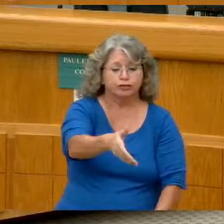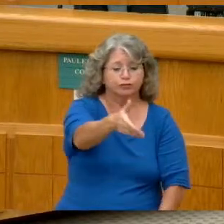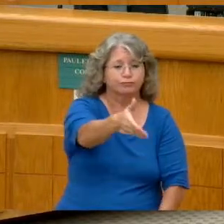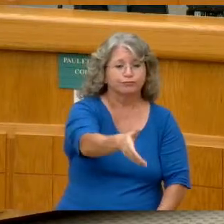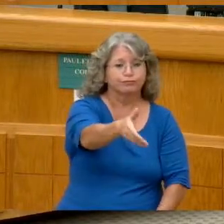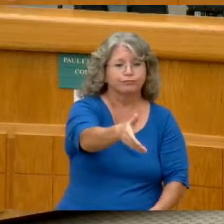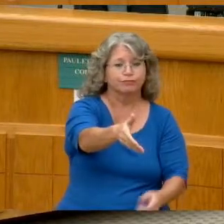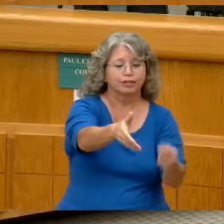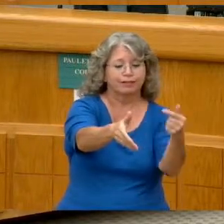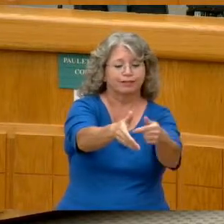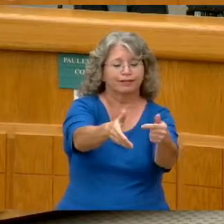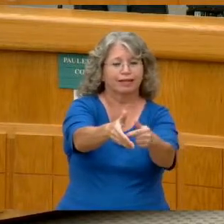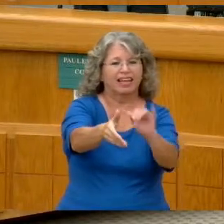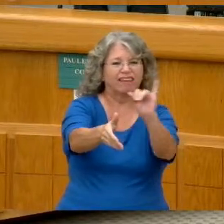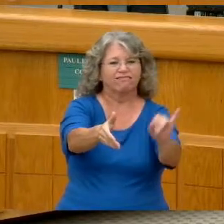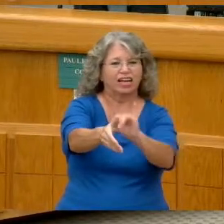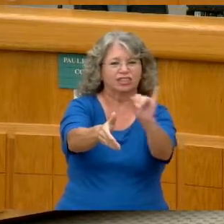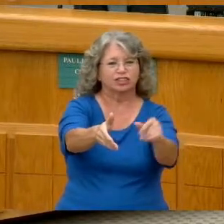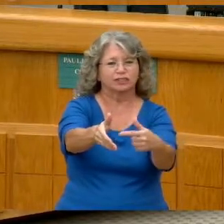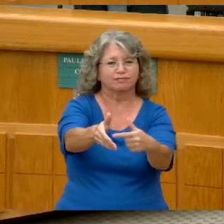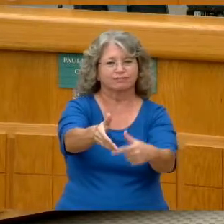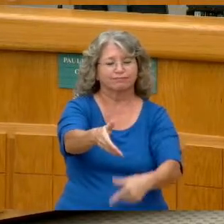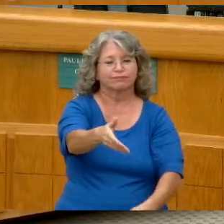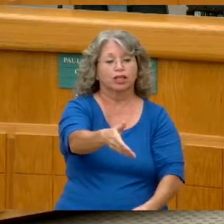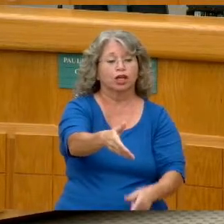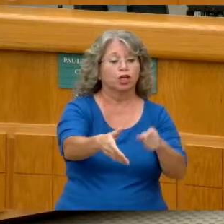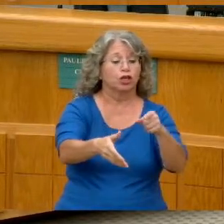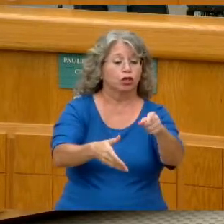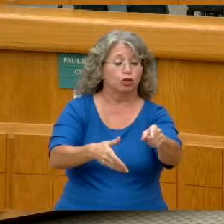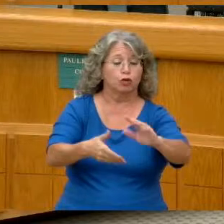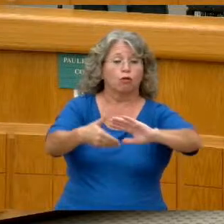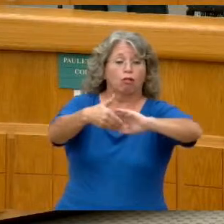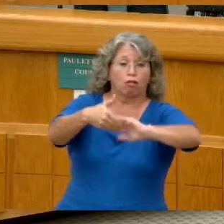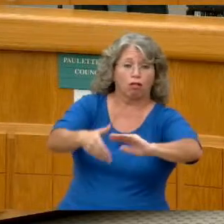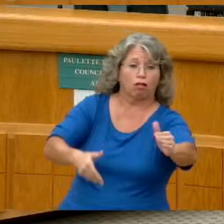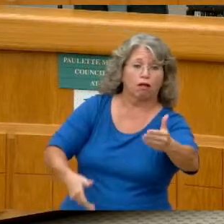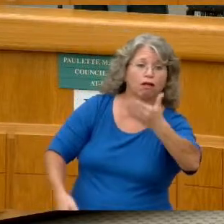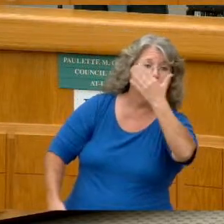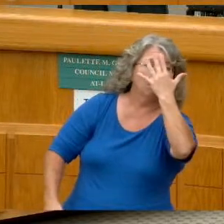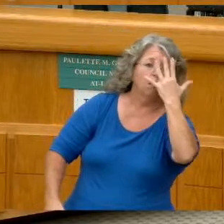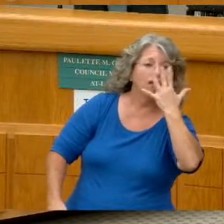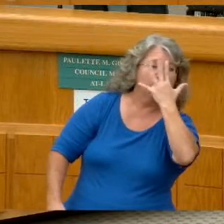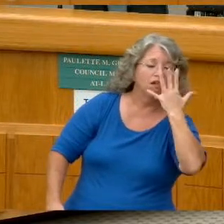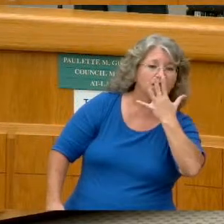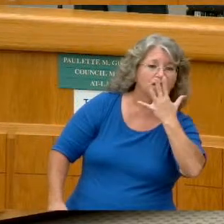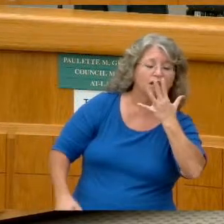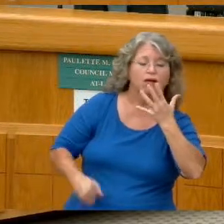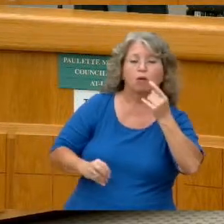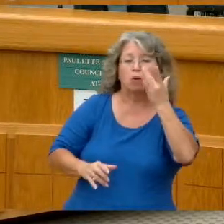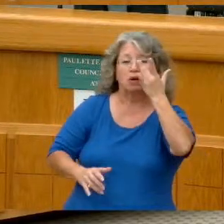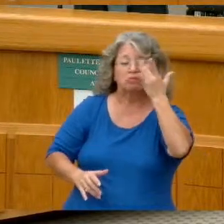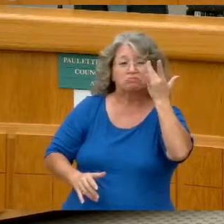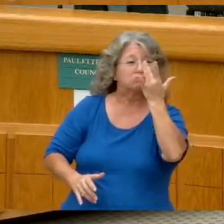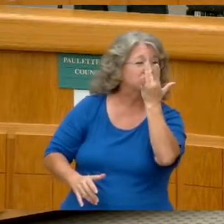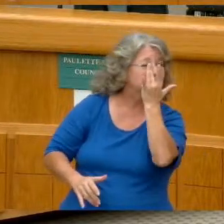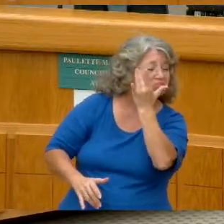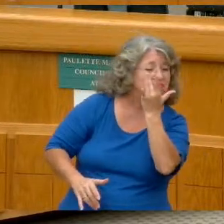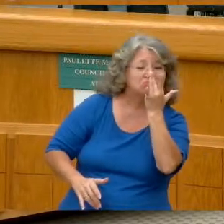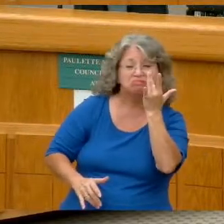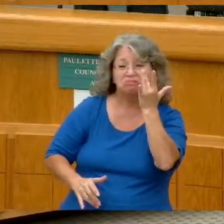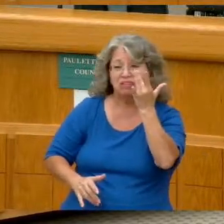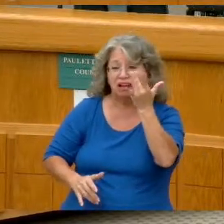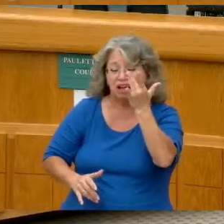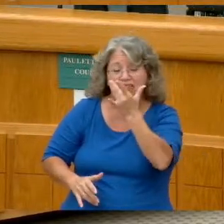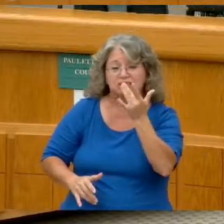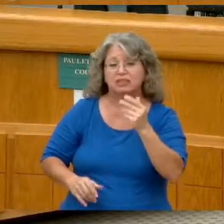with my infected hand. You go and you rub your eyes, nose, and mouth. or you move your contact because it's hurting you,